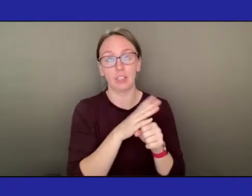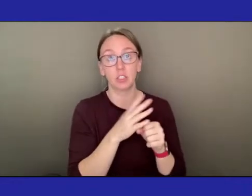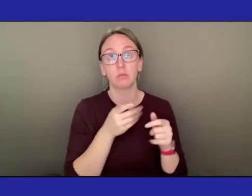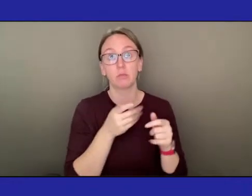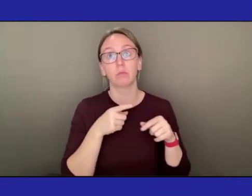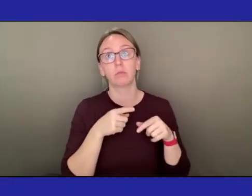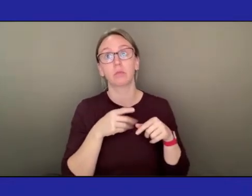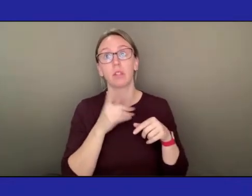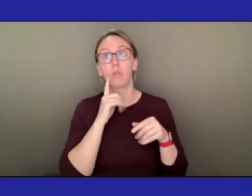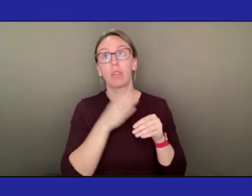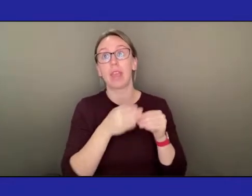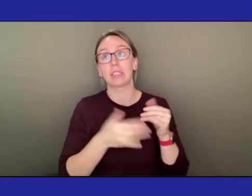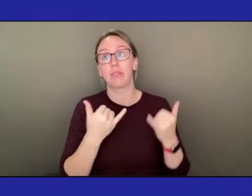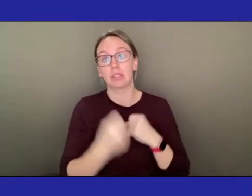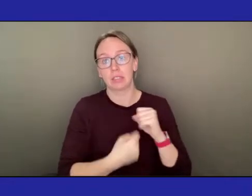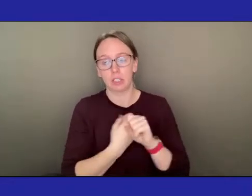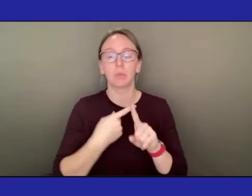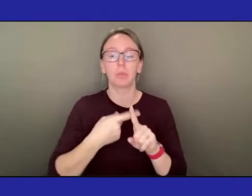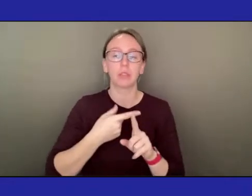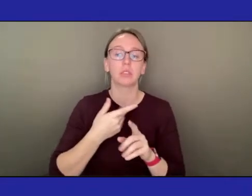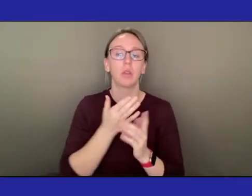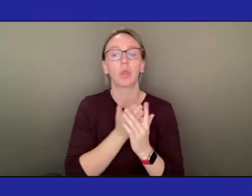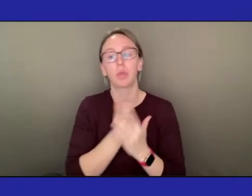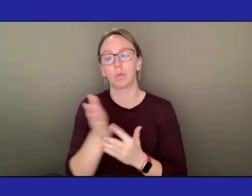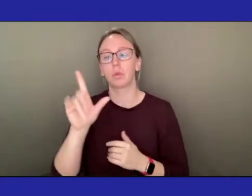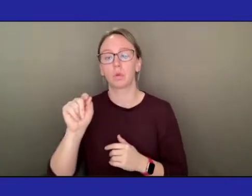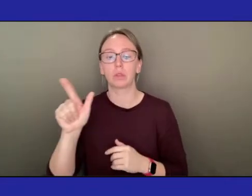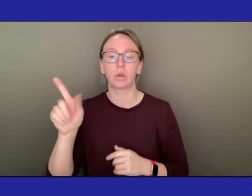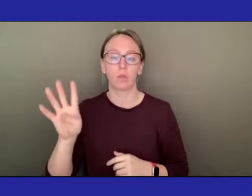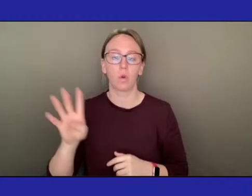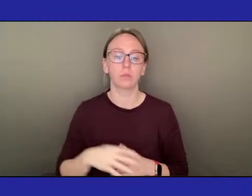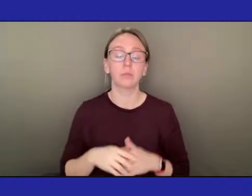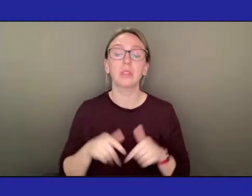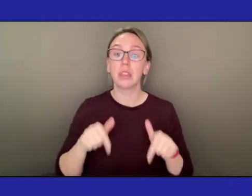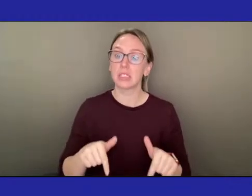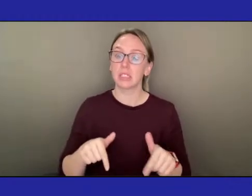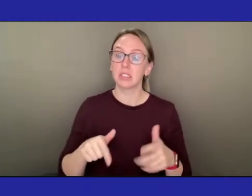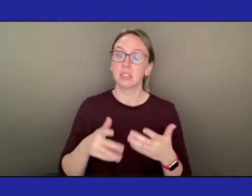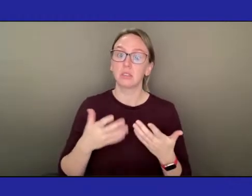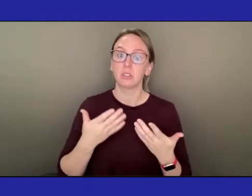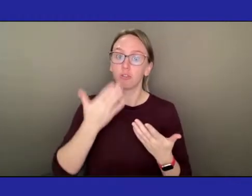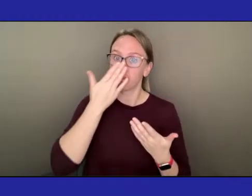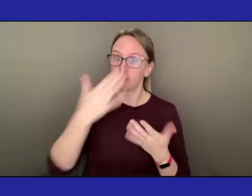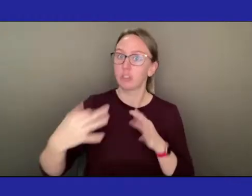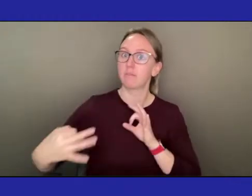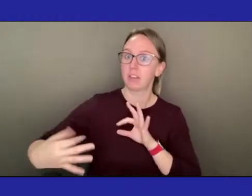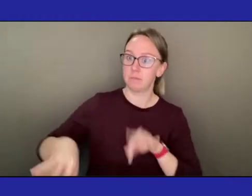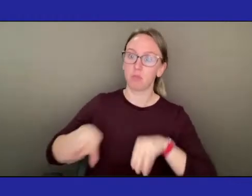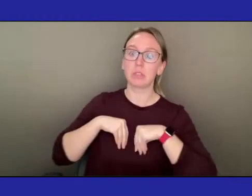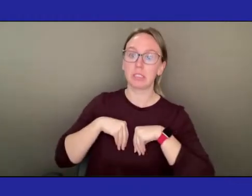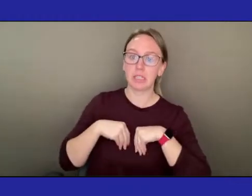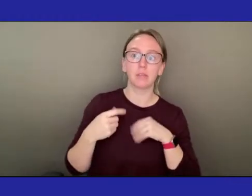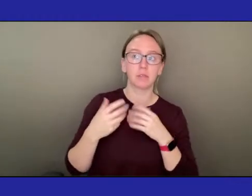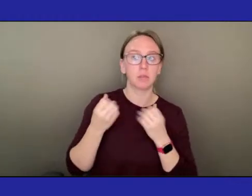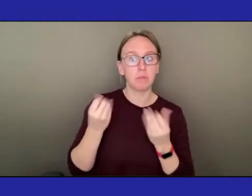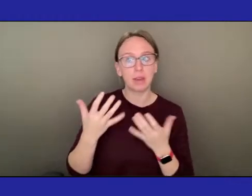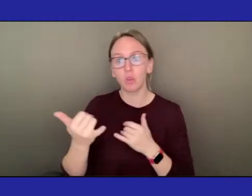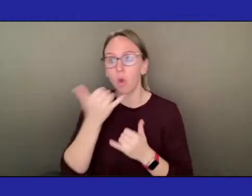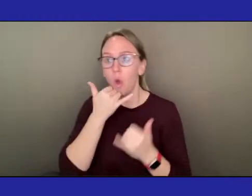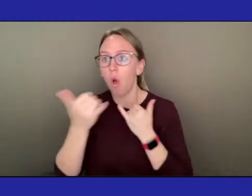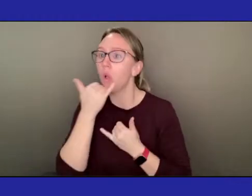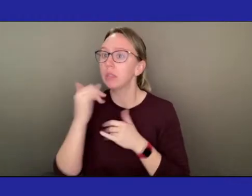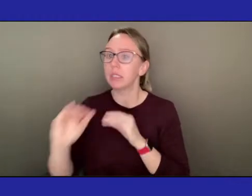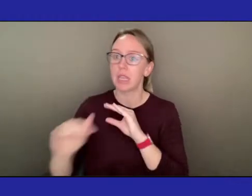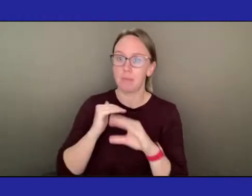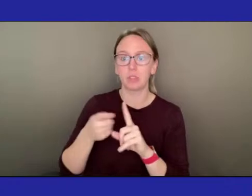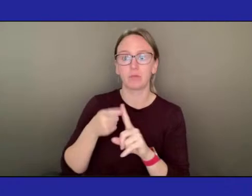as into 2024. This has been extremely well received. I will say I have actually received calls and emails back from the providers,